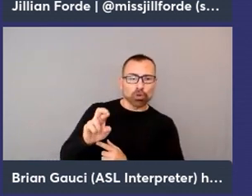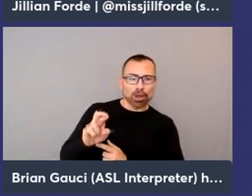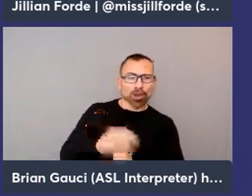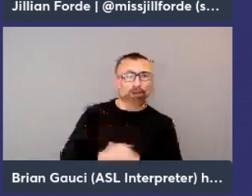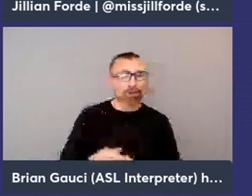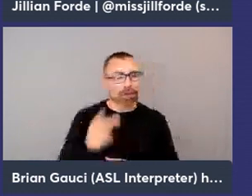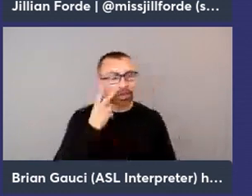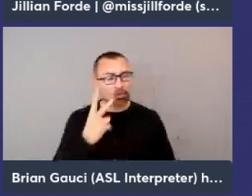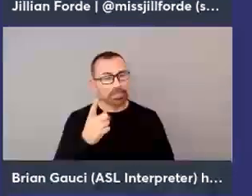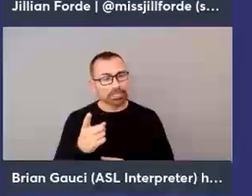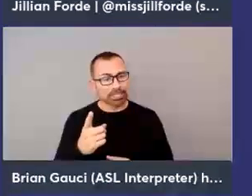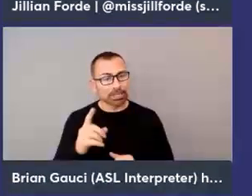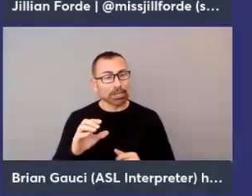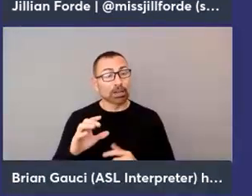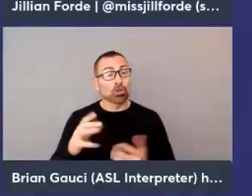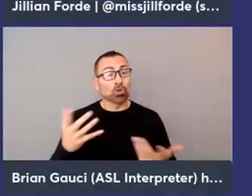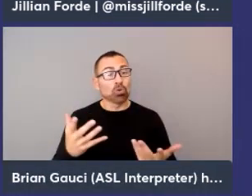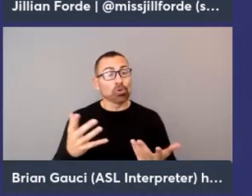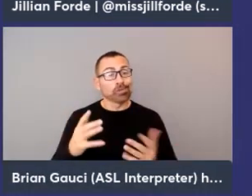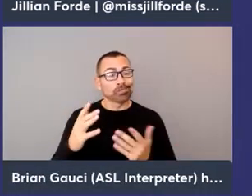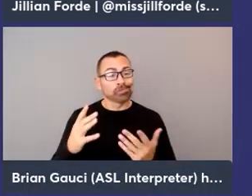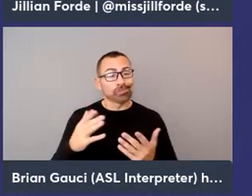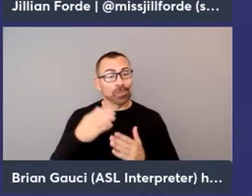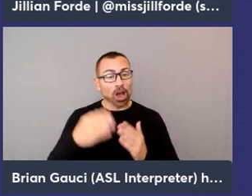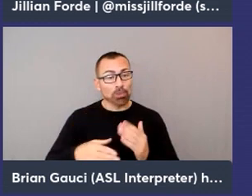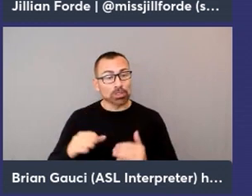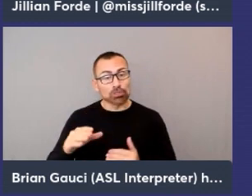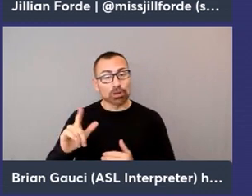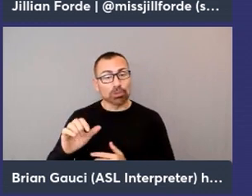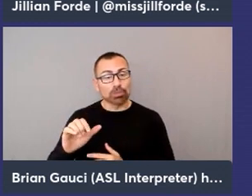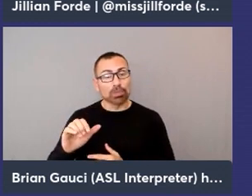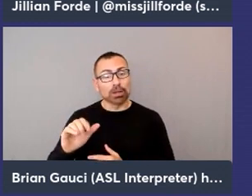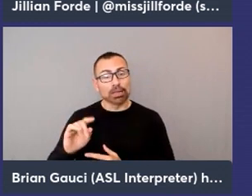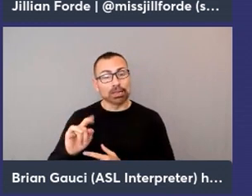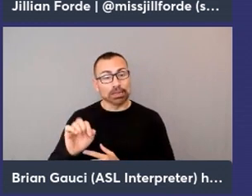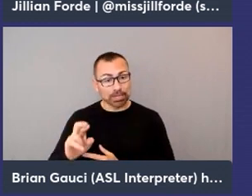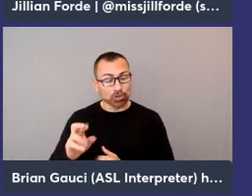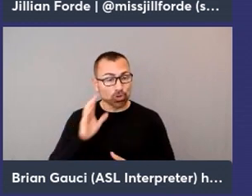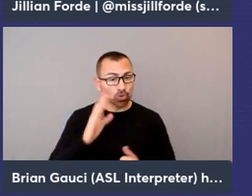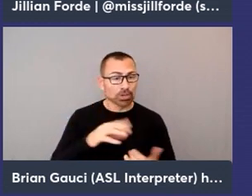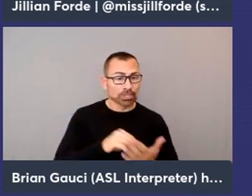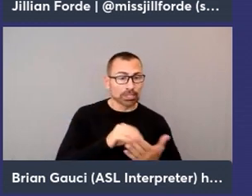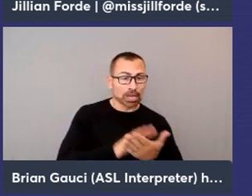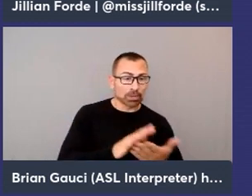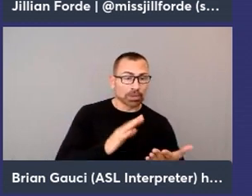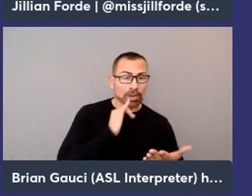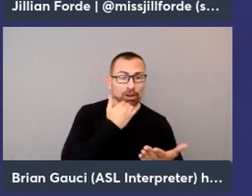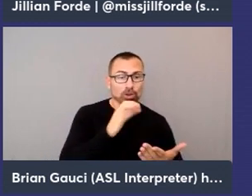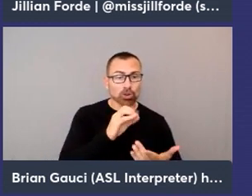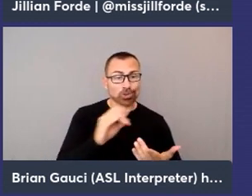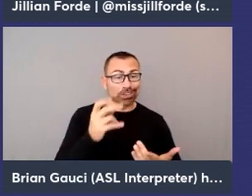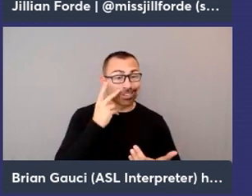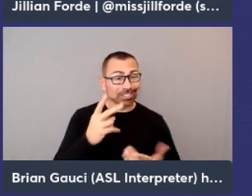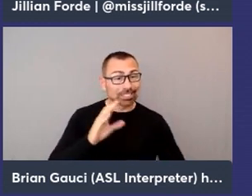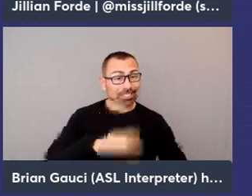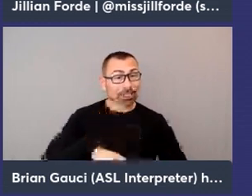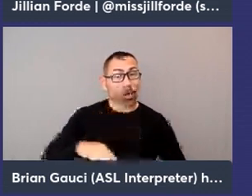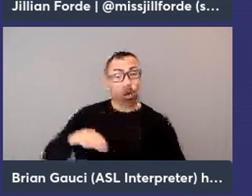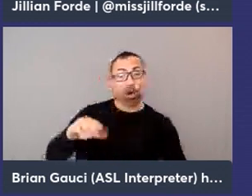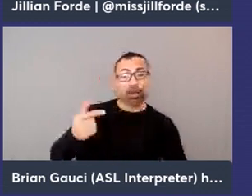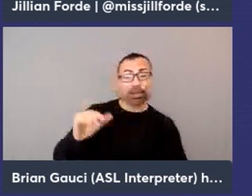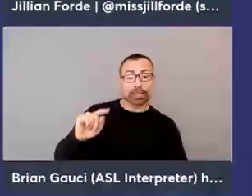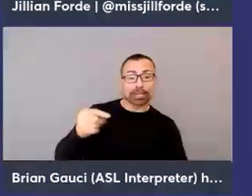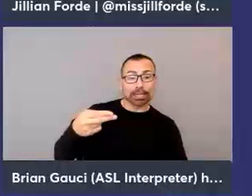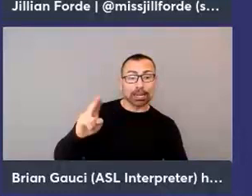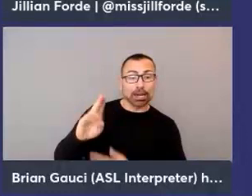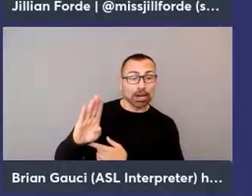CFN lint, which is a documented error code, which we can also, which you can view on the GitHub. We have a very specific error